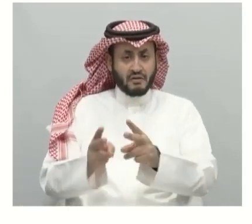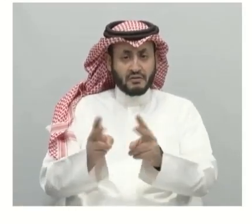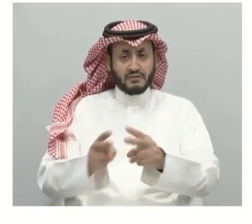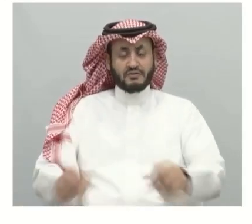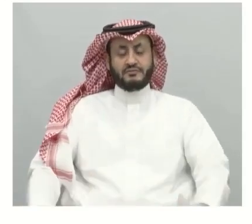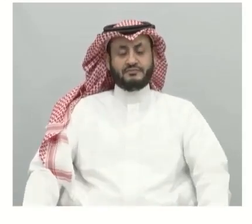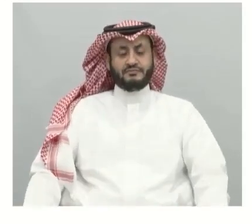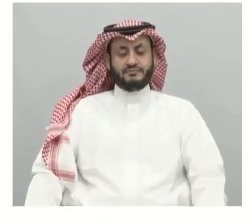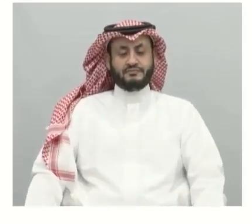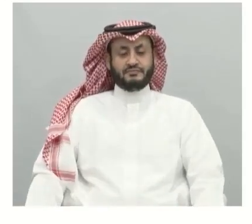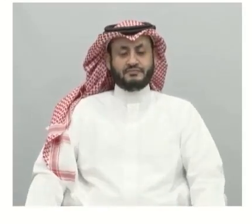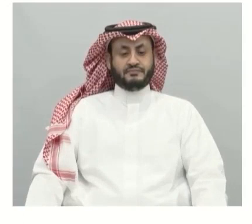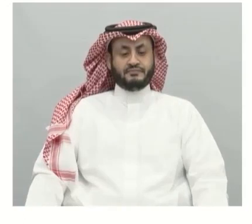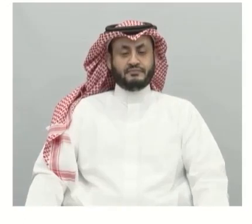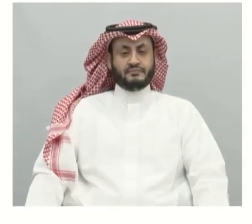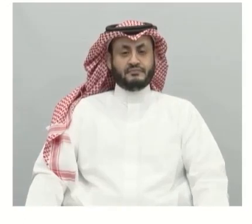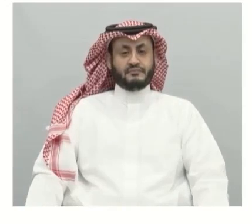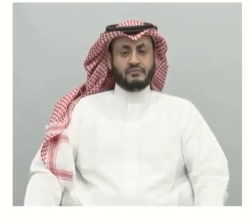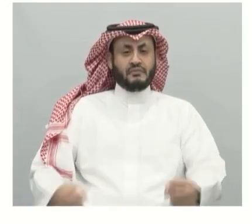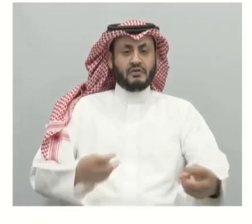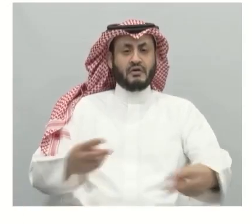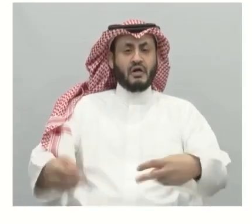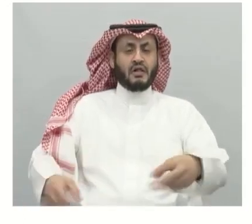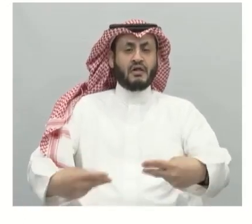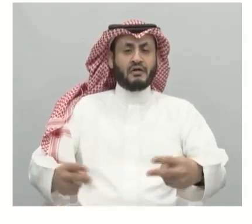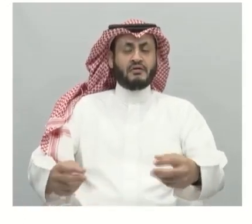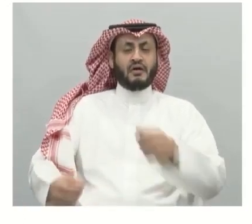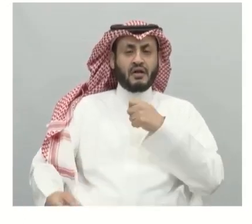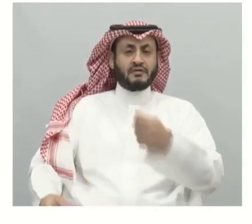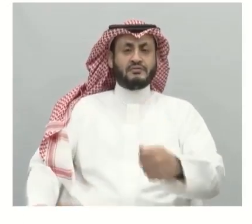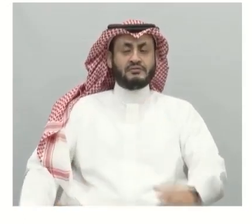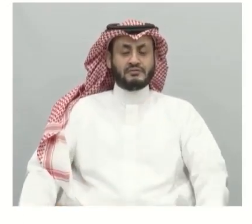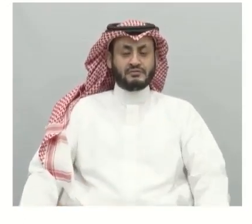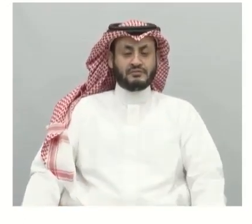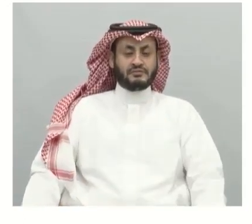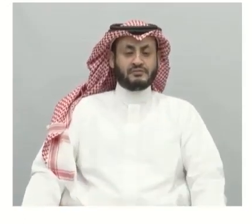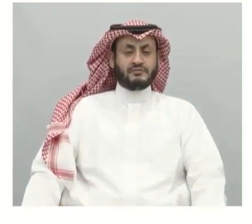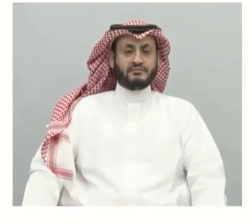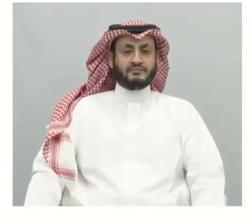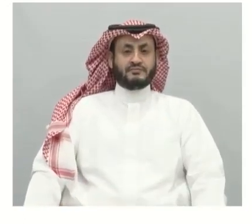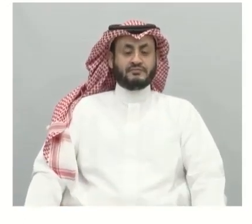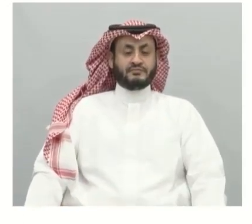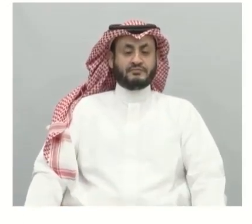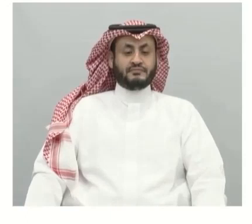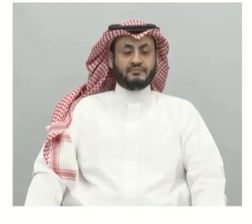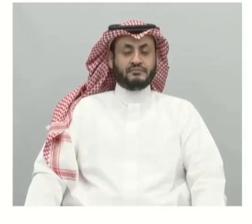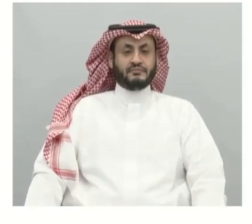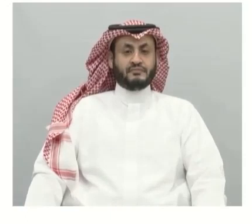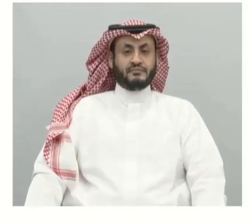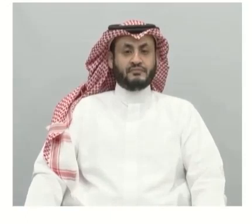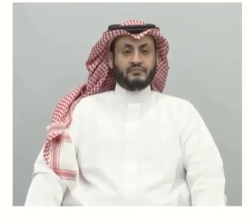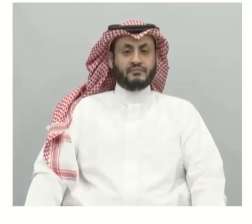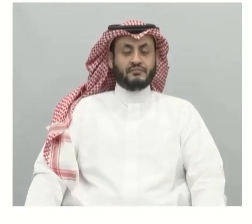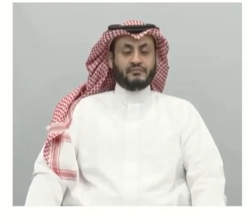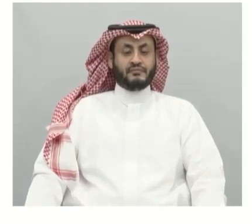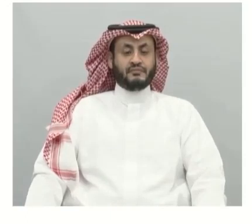interviews with random people in the street. Let's look and see what's the purpose of that interview. I will leave you now